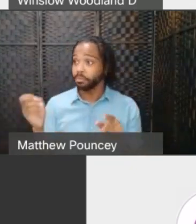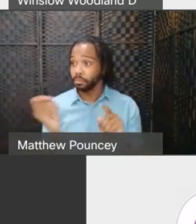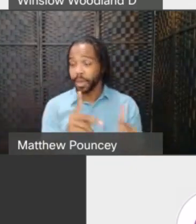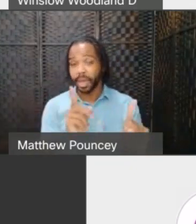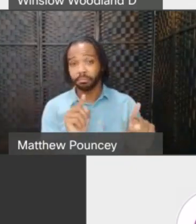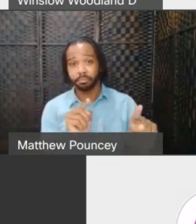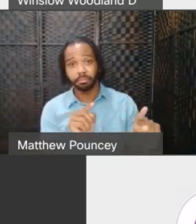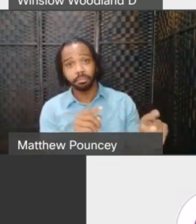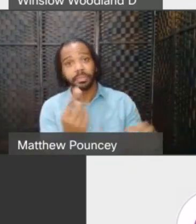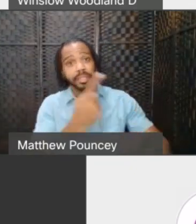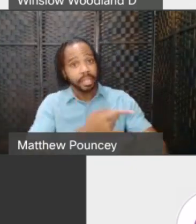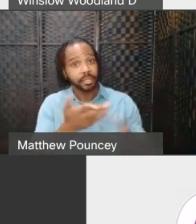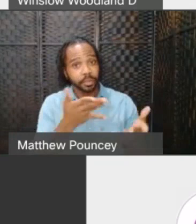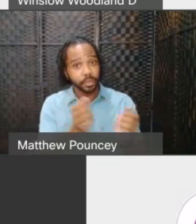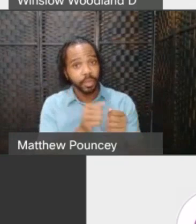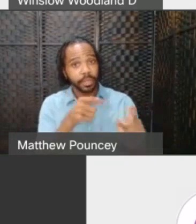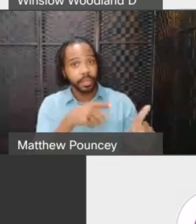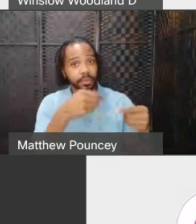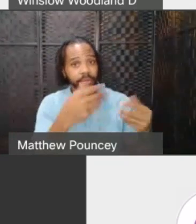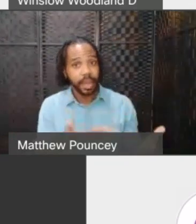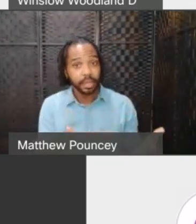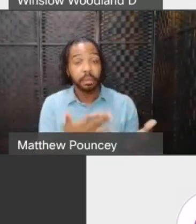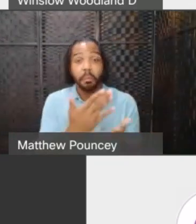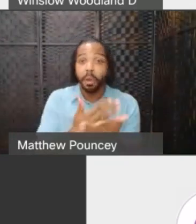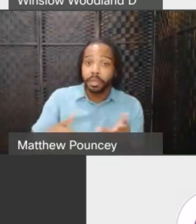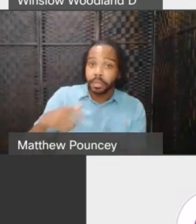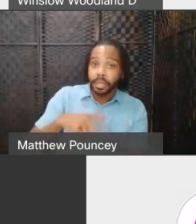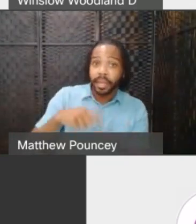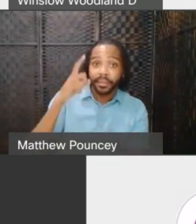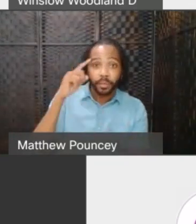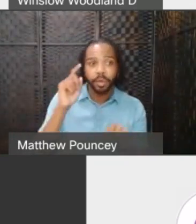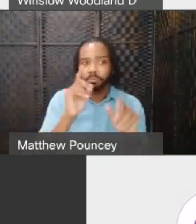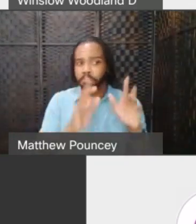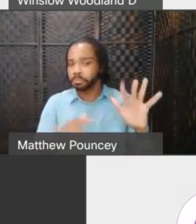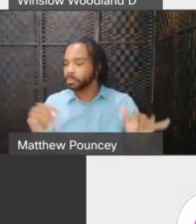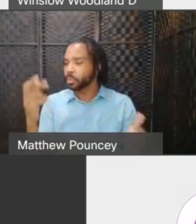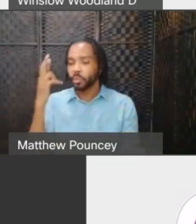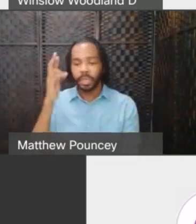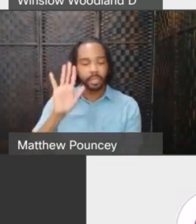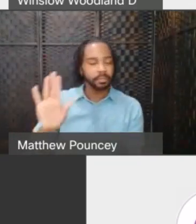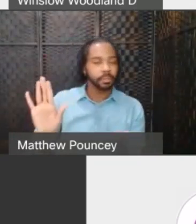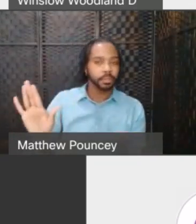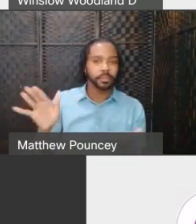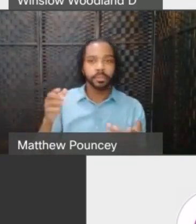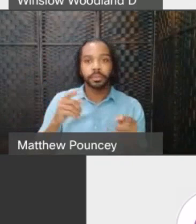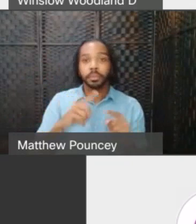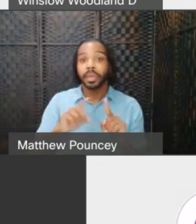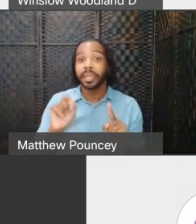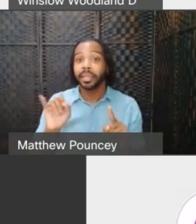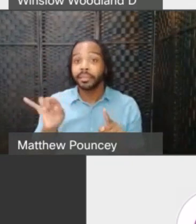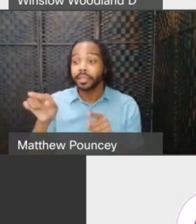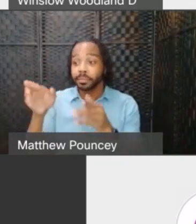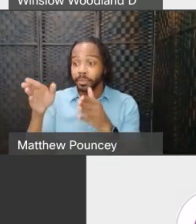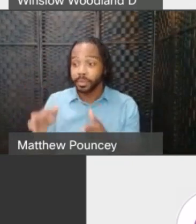provider, if they were able to resume part-time for a variety of reasons, as long as